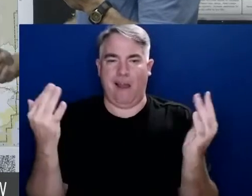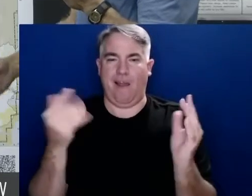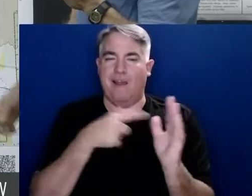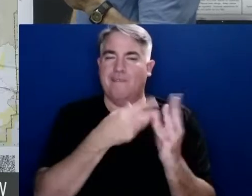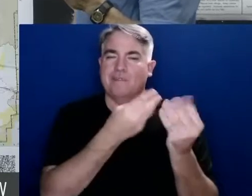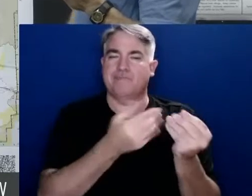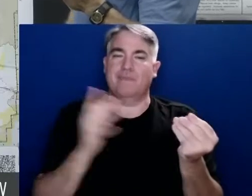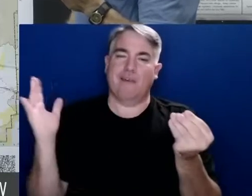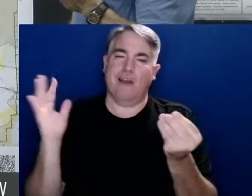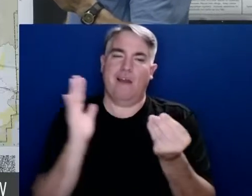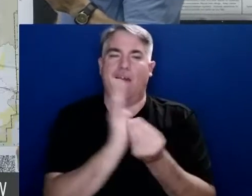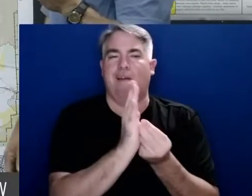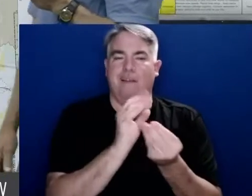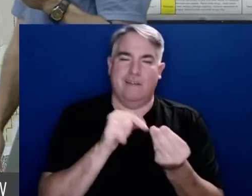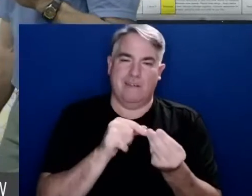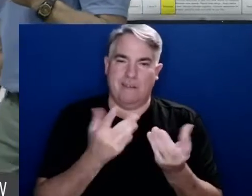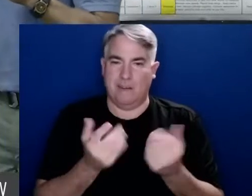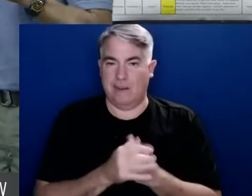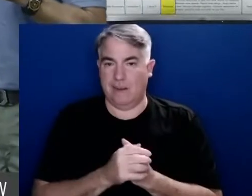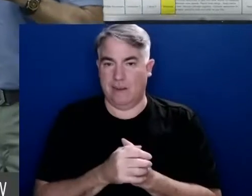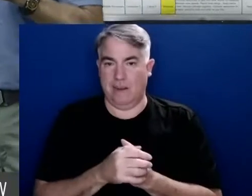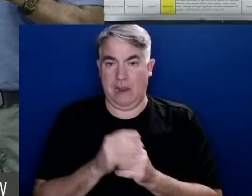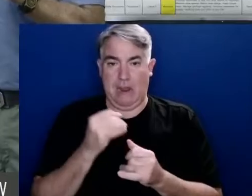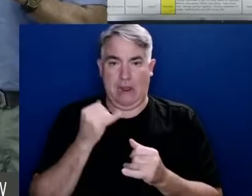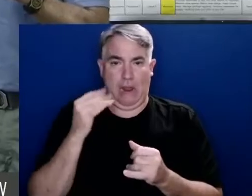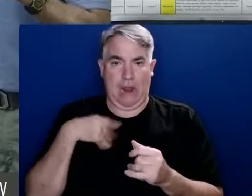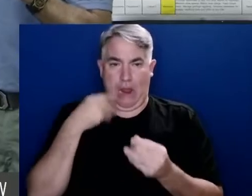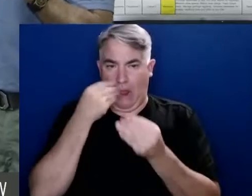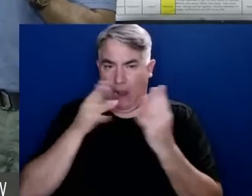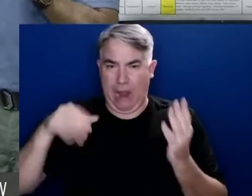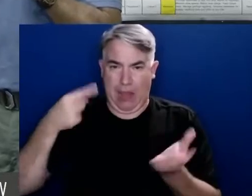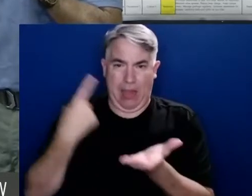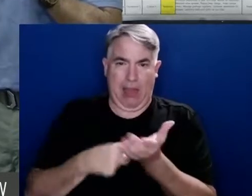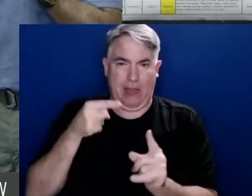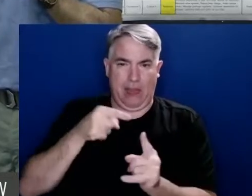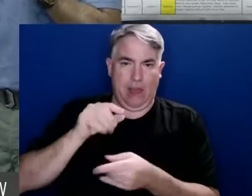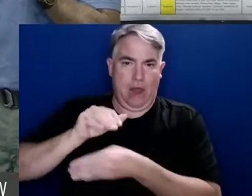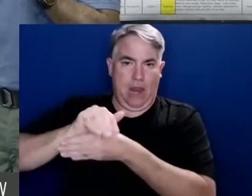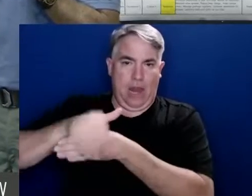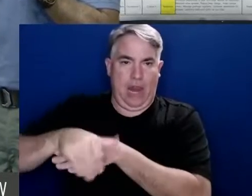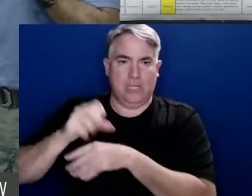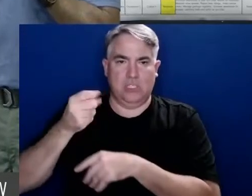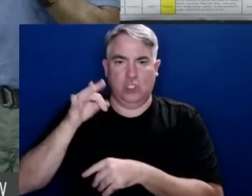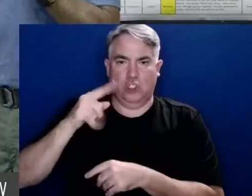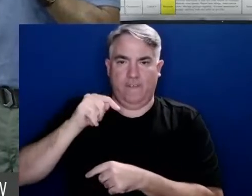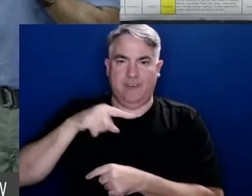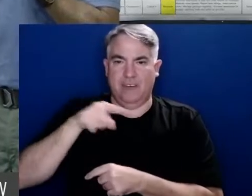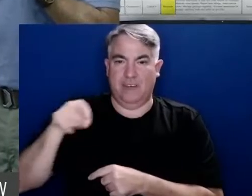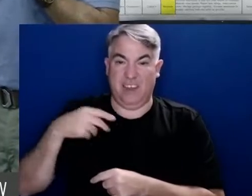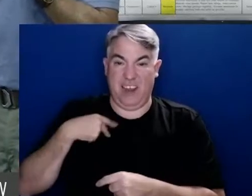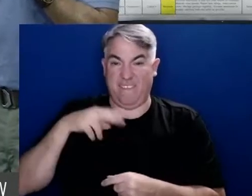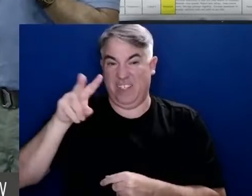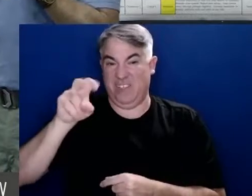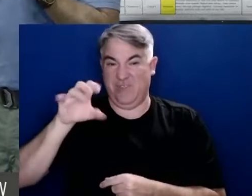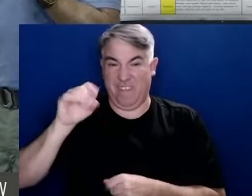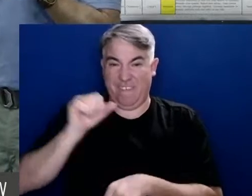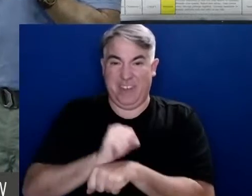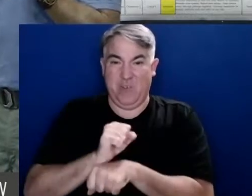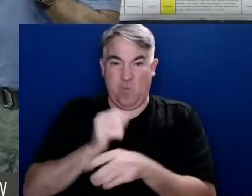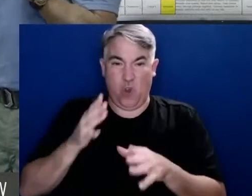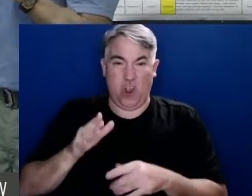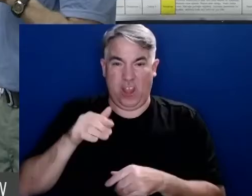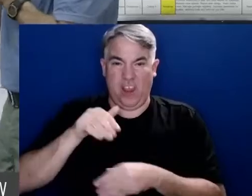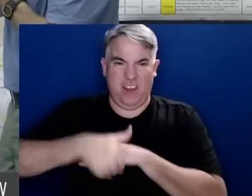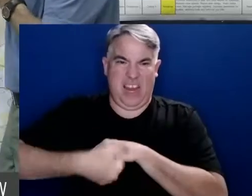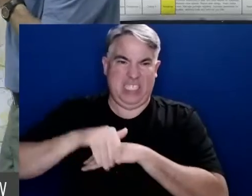one thing I haven't brought up a lot is night shifts. We do have over 250 people out there tonight. We'll keep that beefed up in